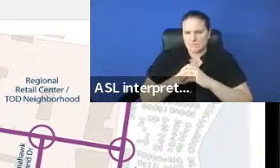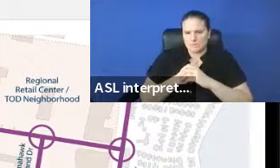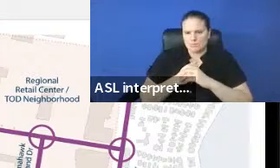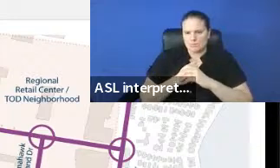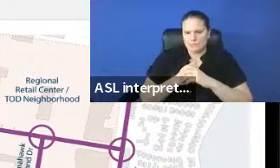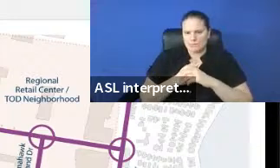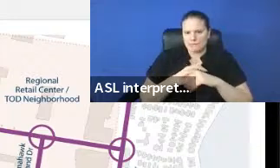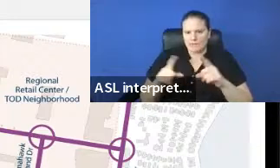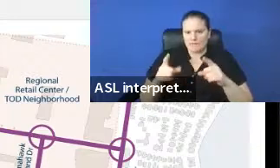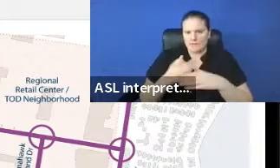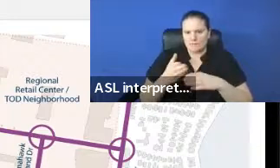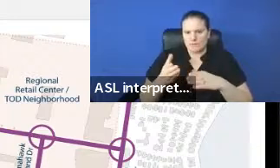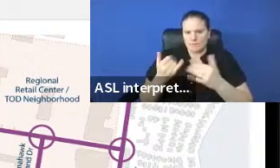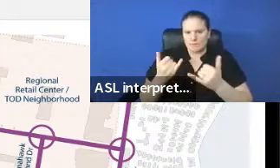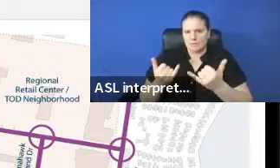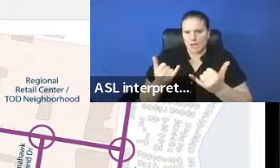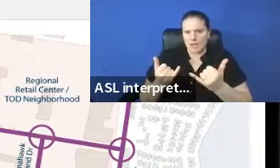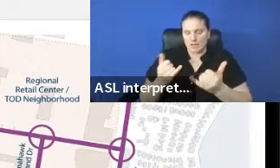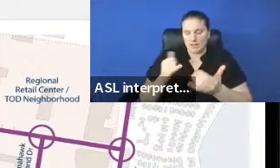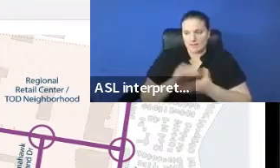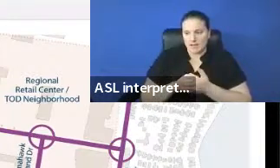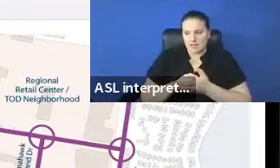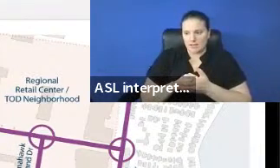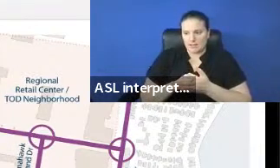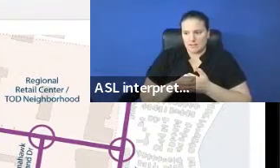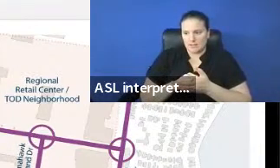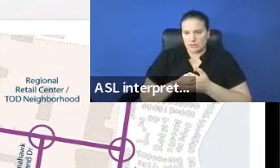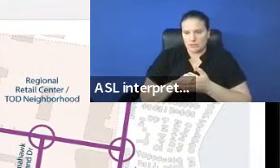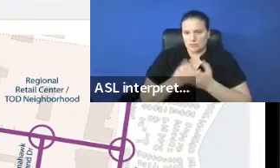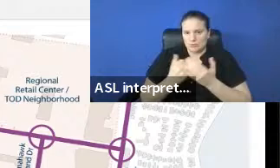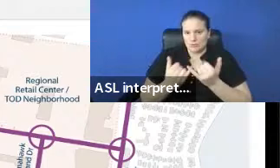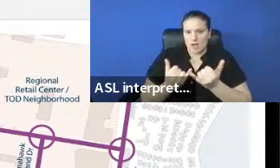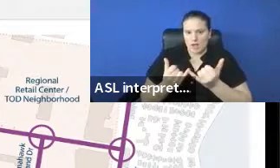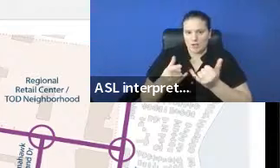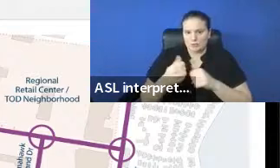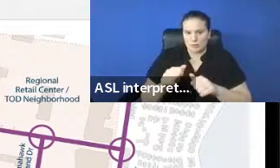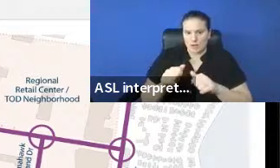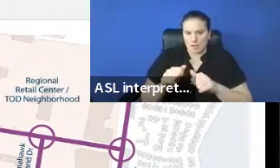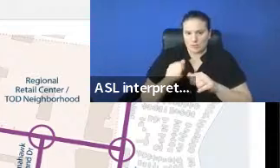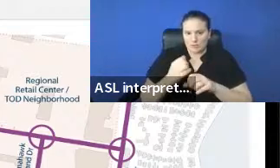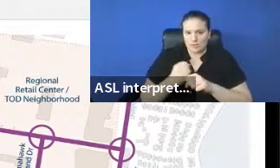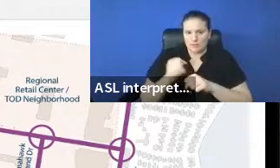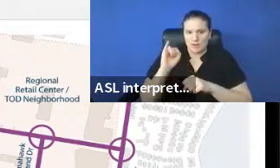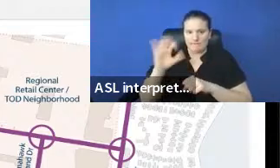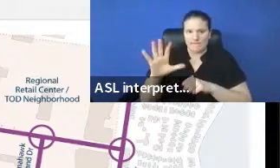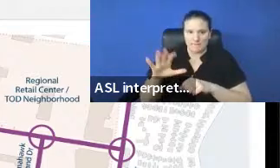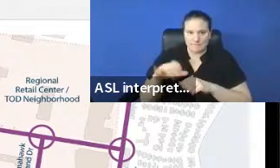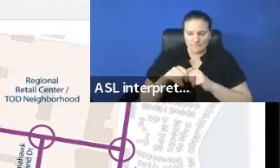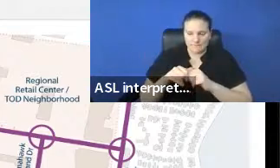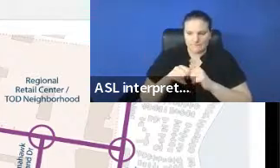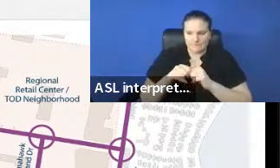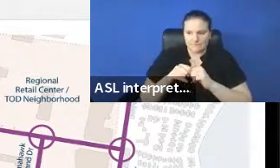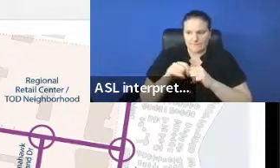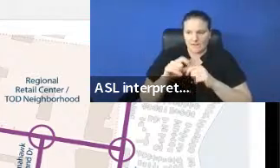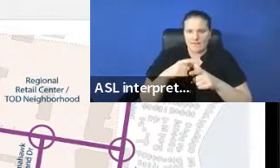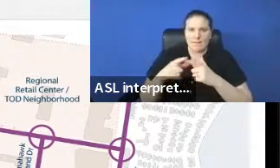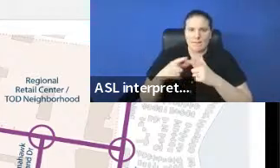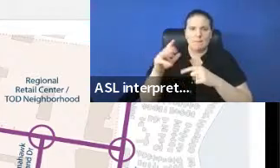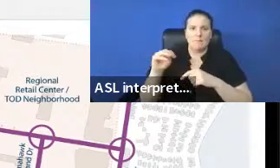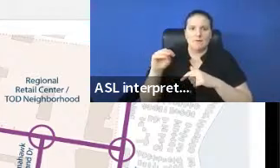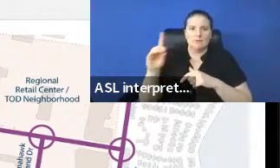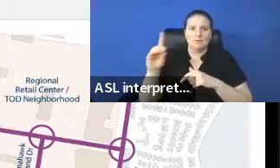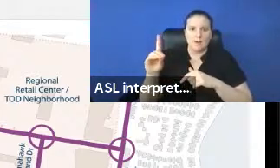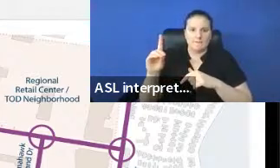from today in that is that today you try to get to I-5 and the Marine Drive interchange